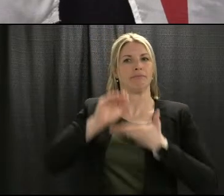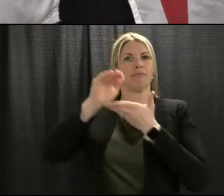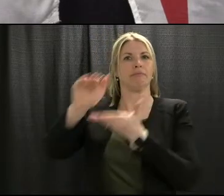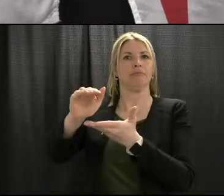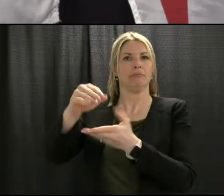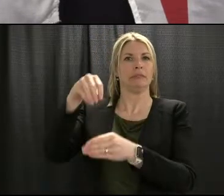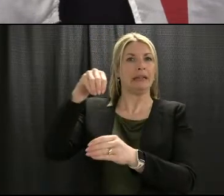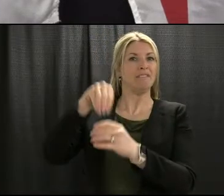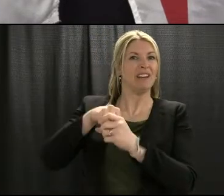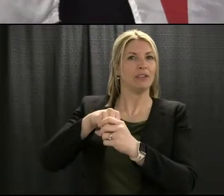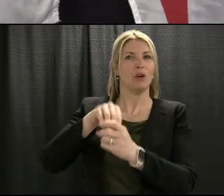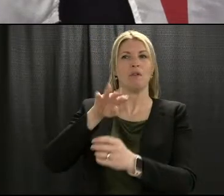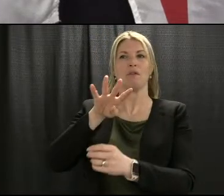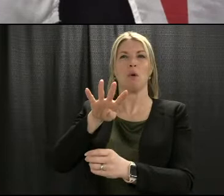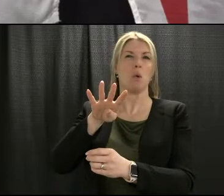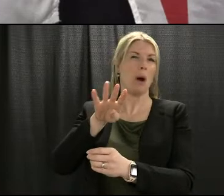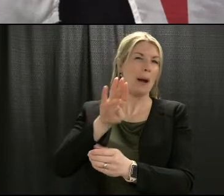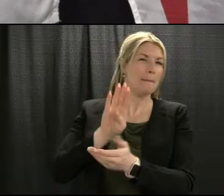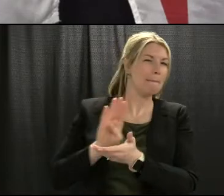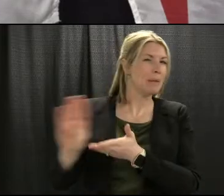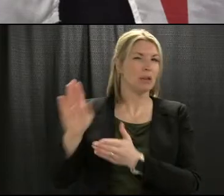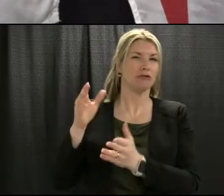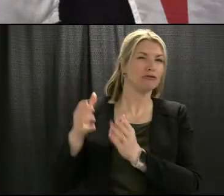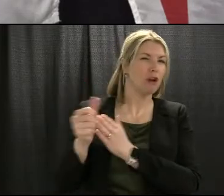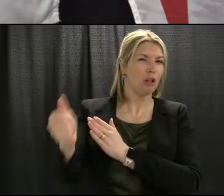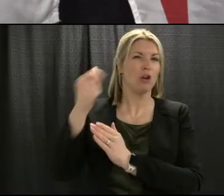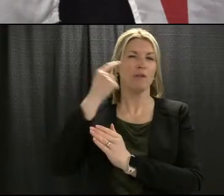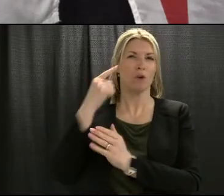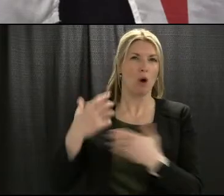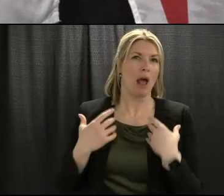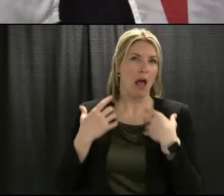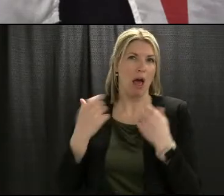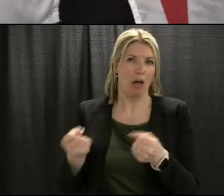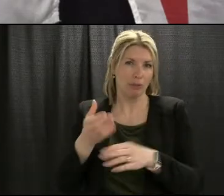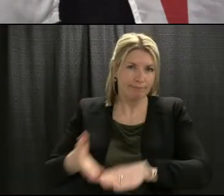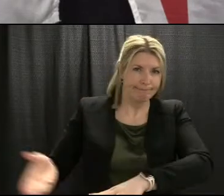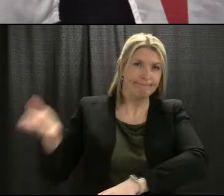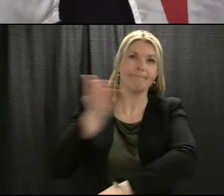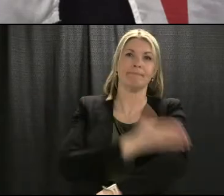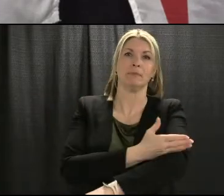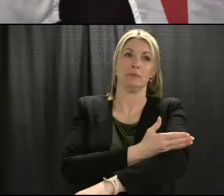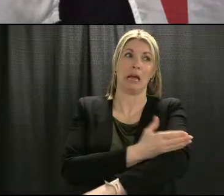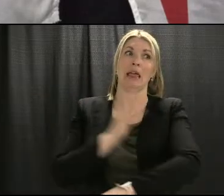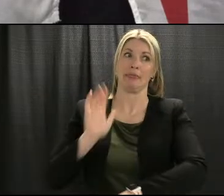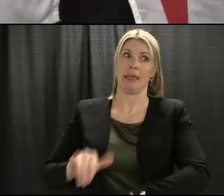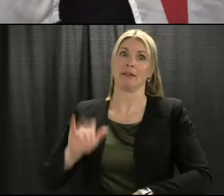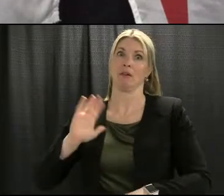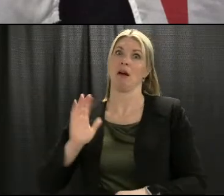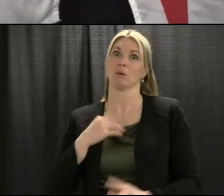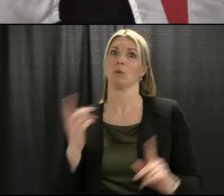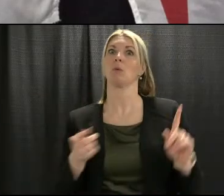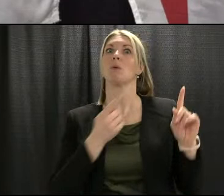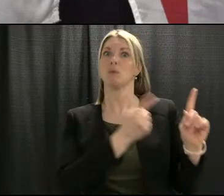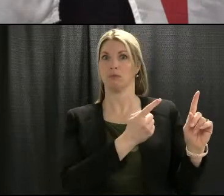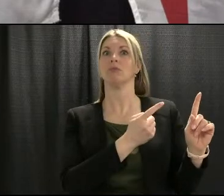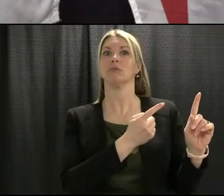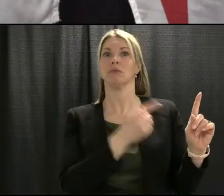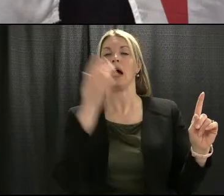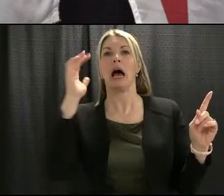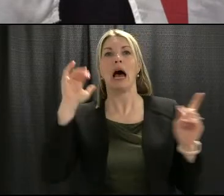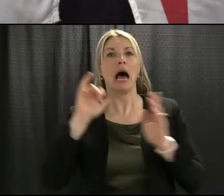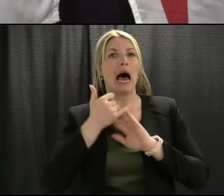you. Our government has a plan to improve health care for all Newfoundlanders and Labradorians, and you see that with almost